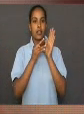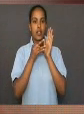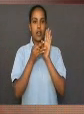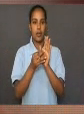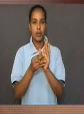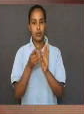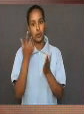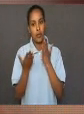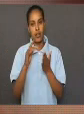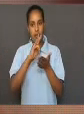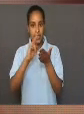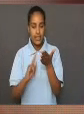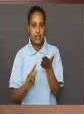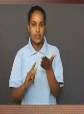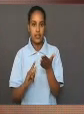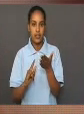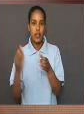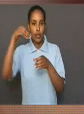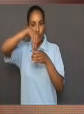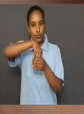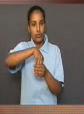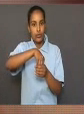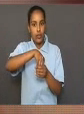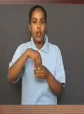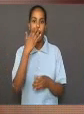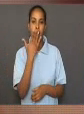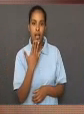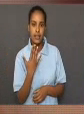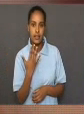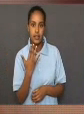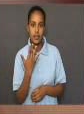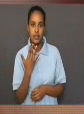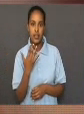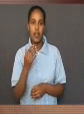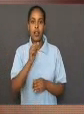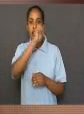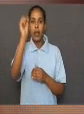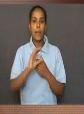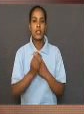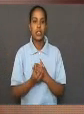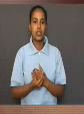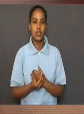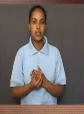Examples that you might have listed include color, temperature,